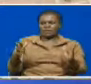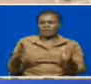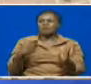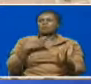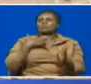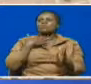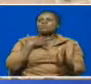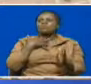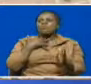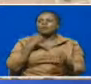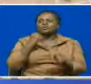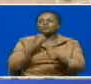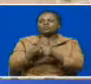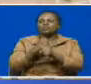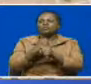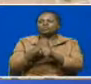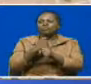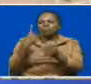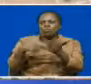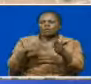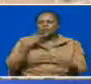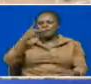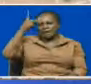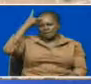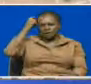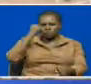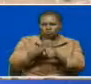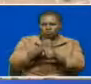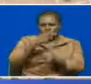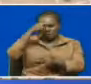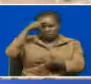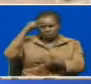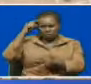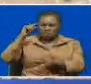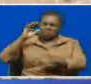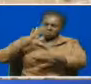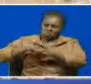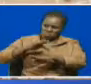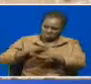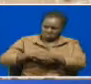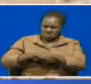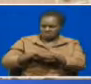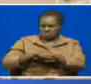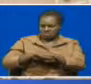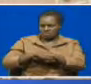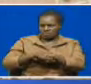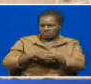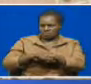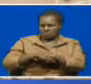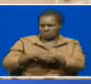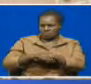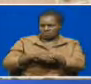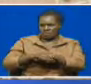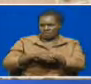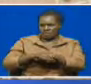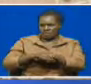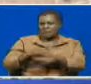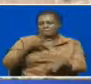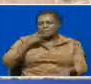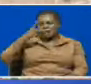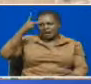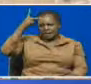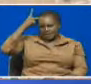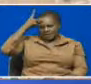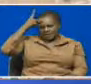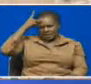we want to do what they do because it must be good, seemingly, since the parent is